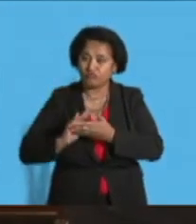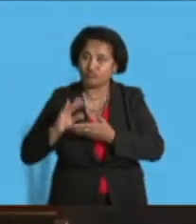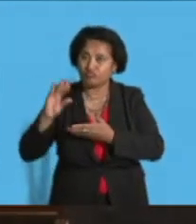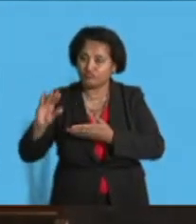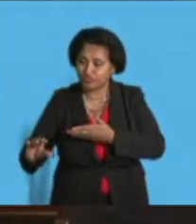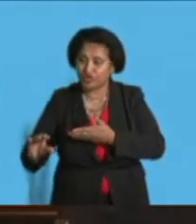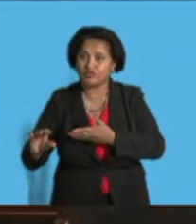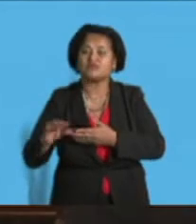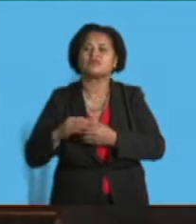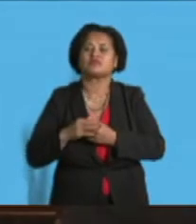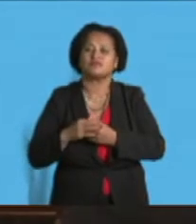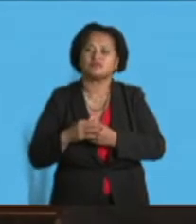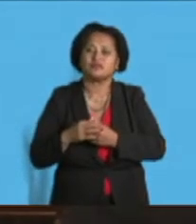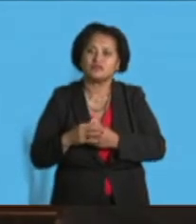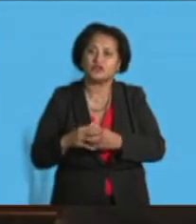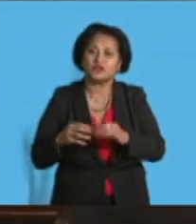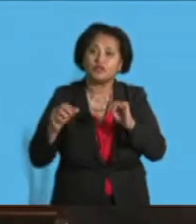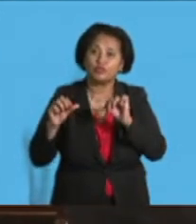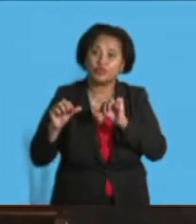for capital works.